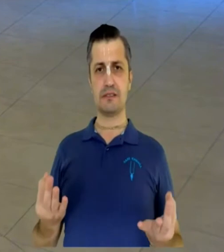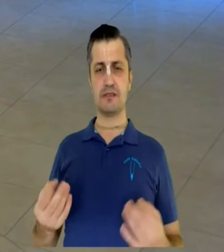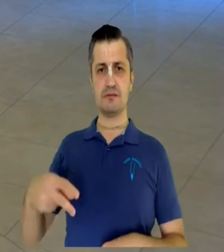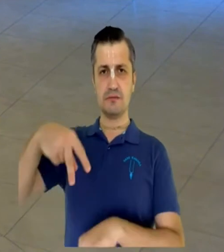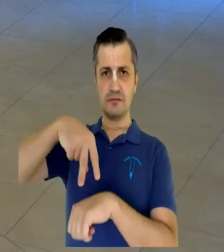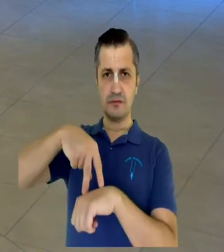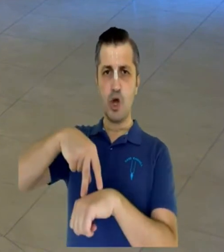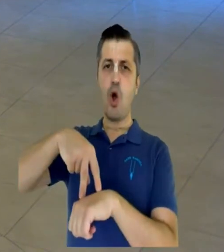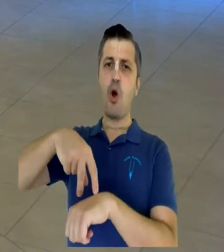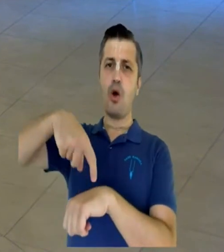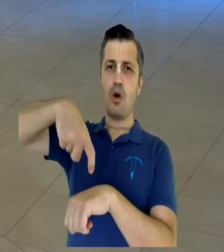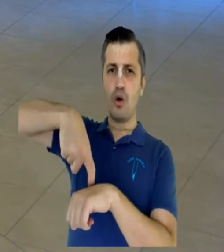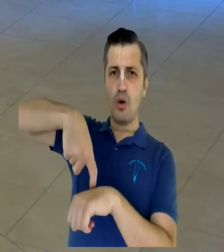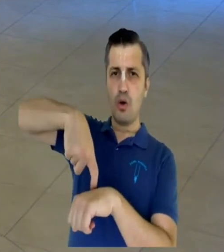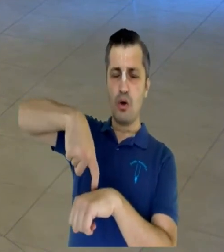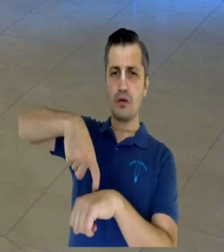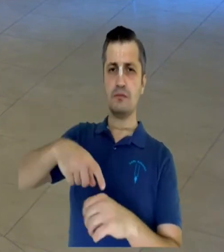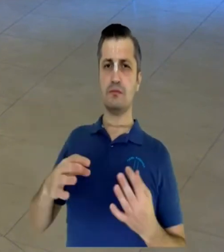is a very difficult